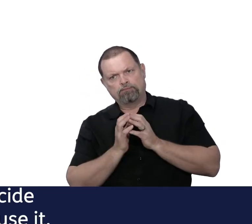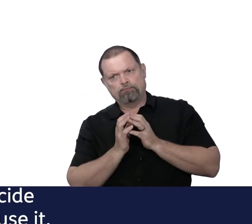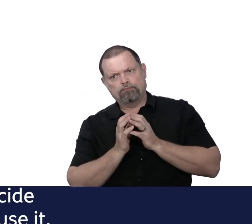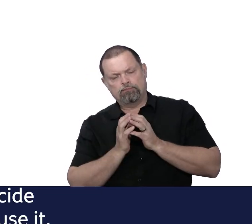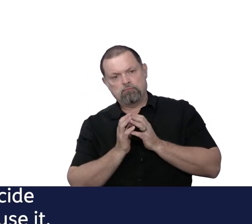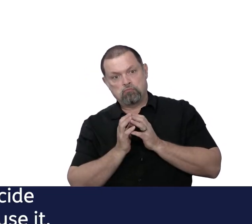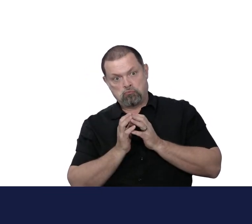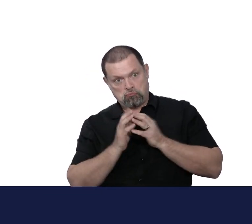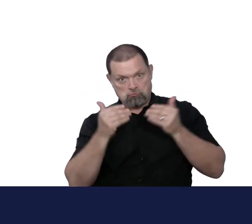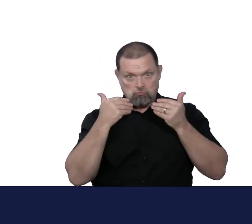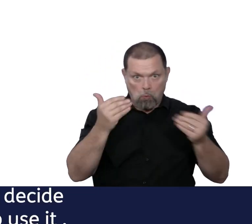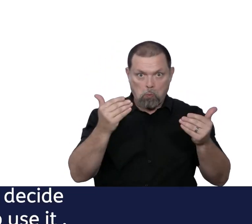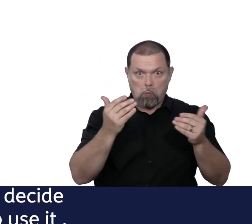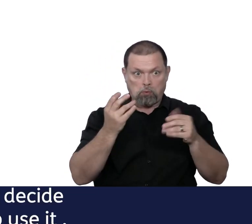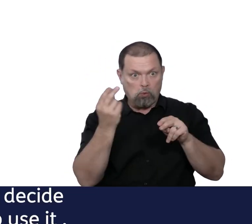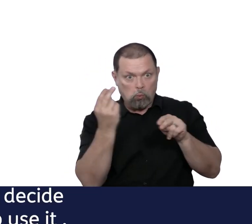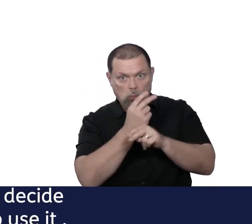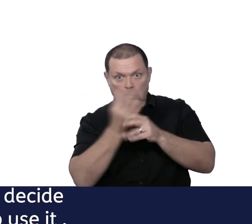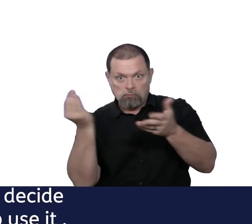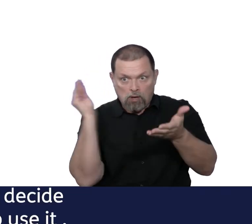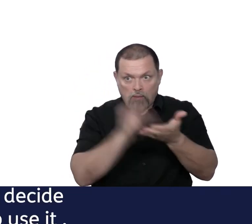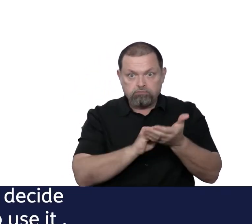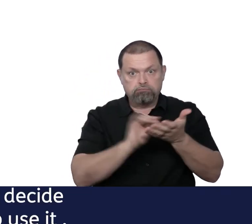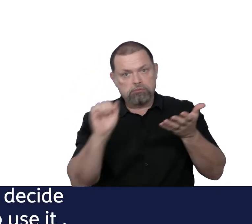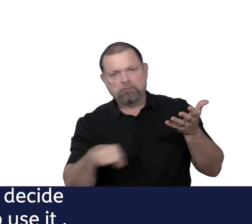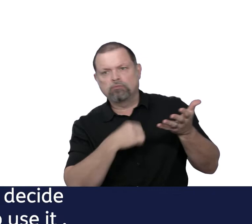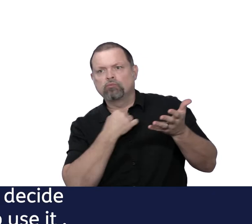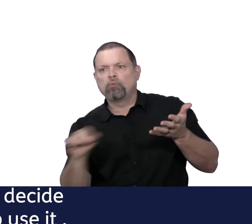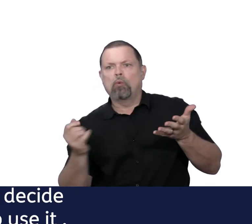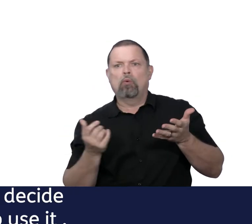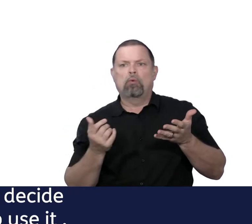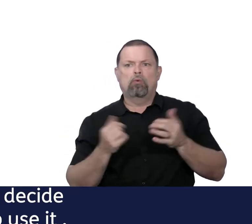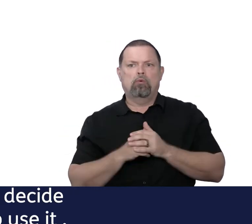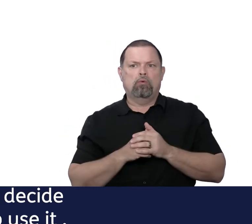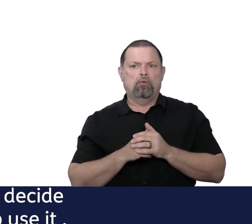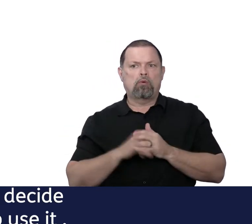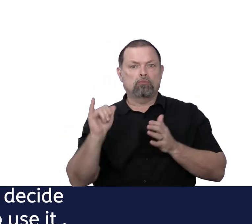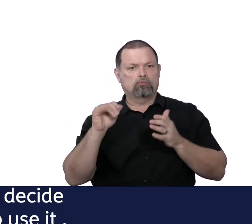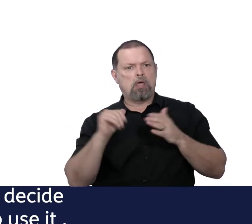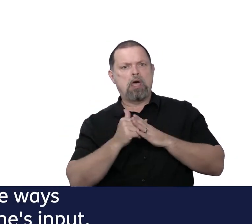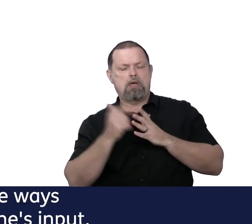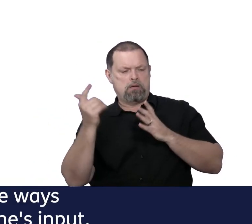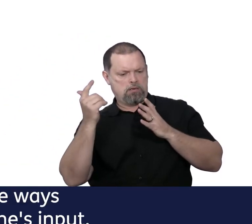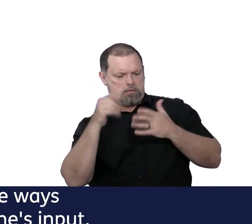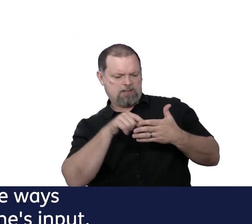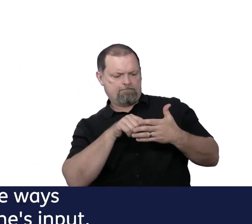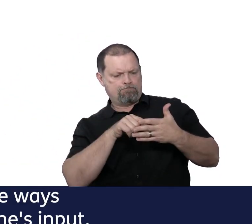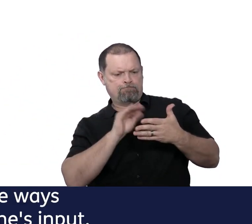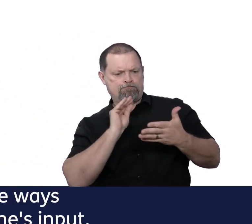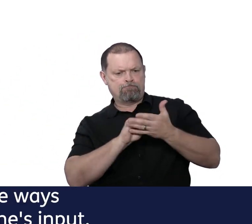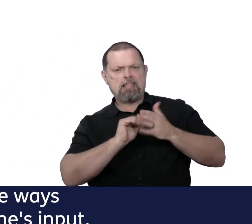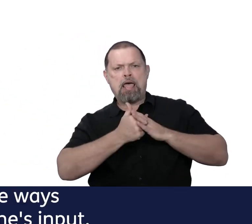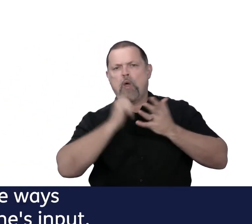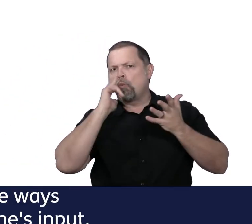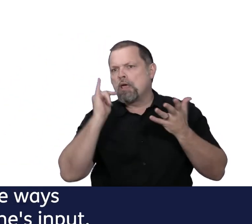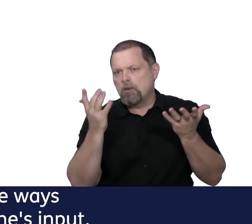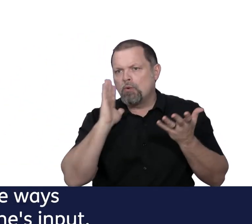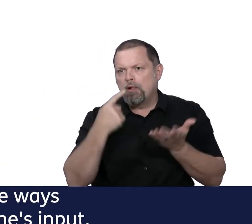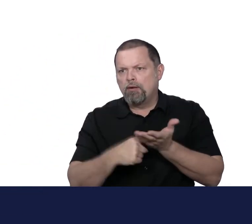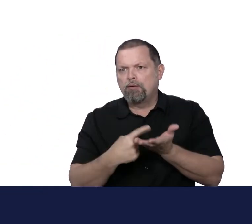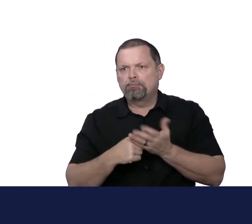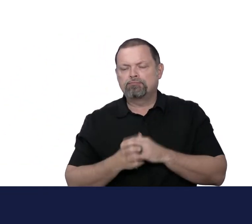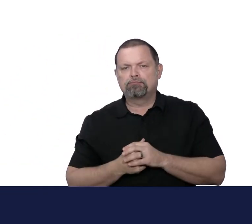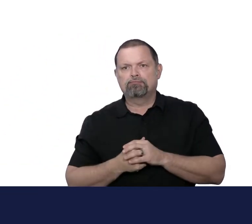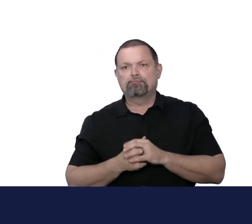they're going to use it. And then they'll also decide how they're going to use it. Here are some of the ways they might use someone's